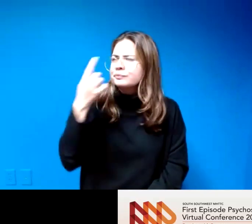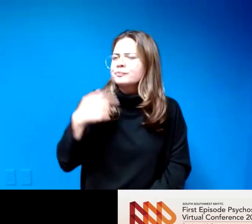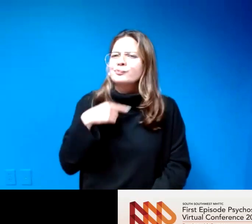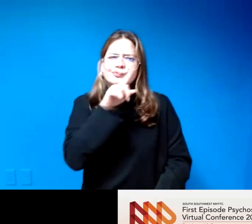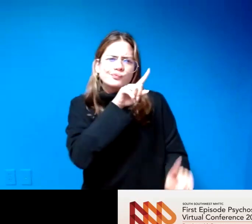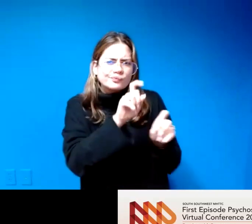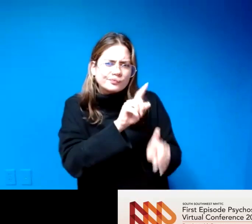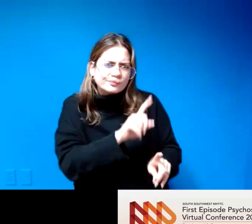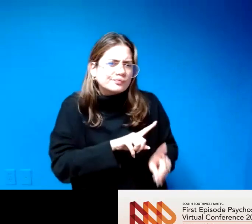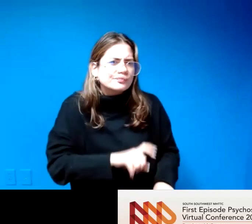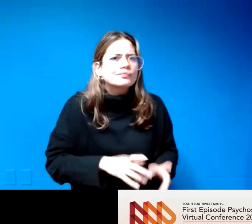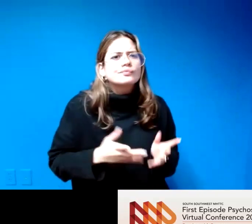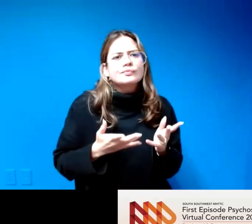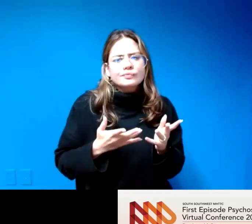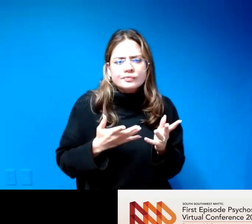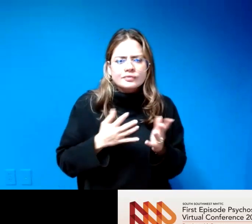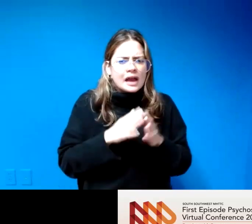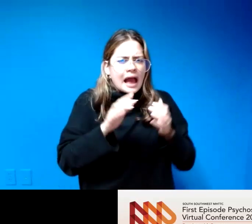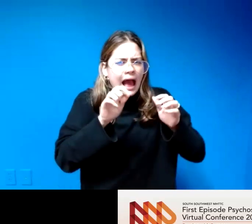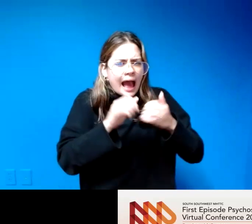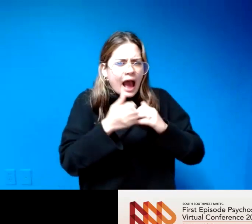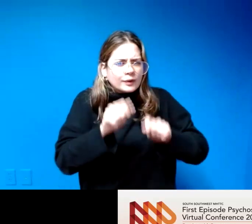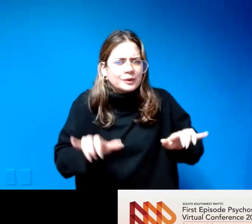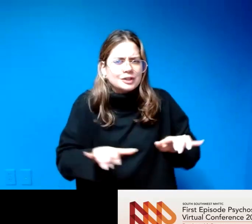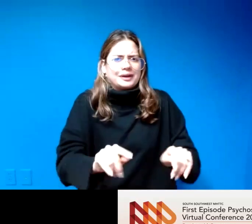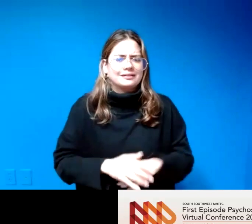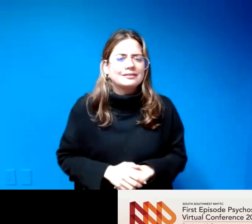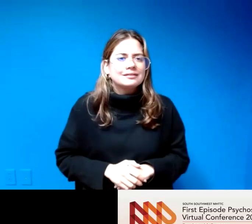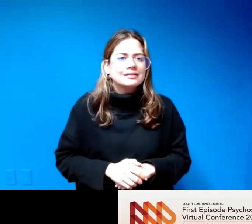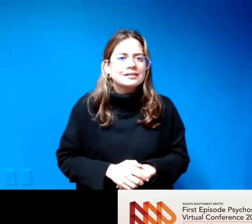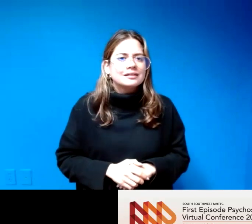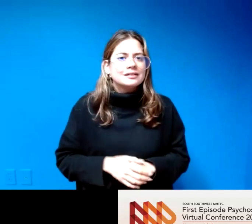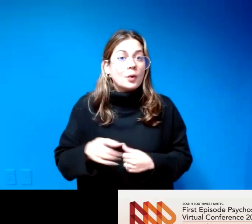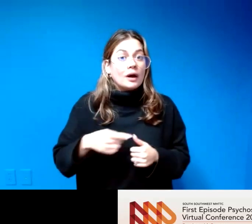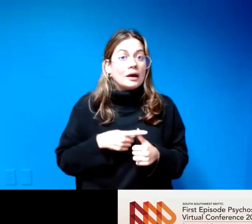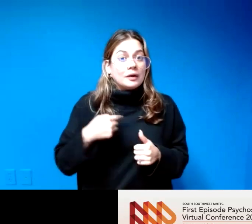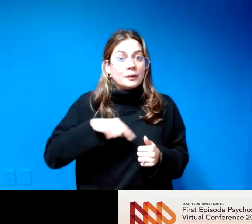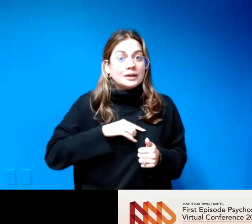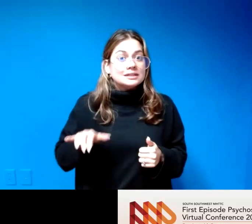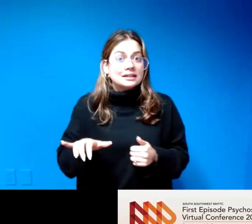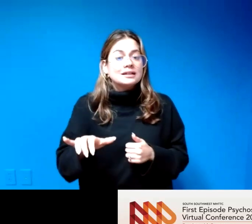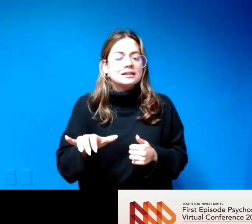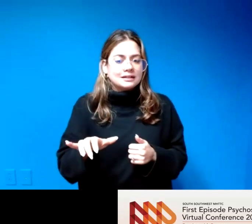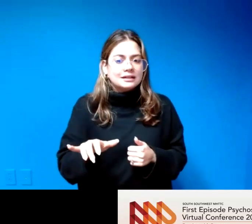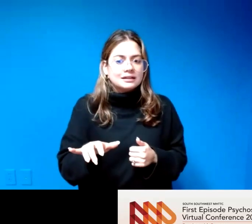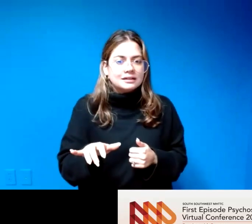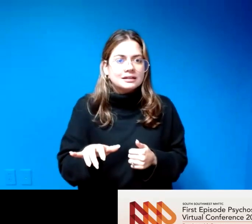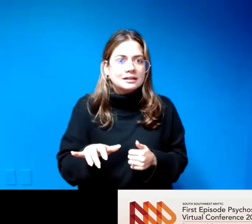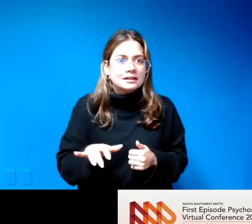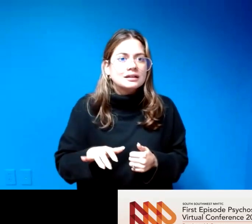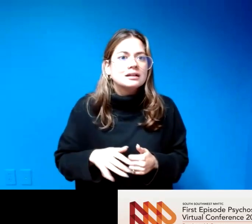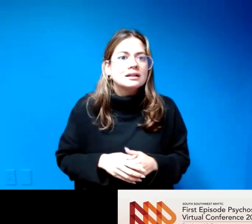and listening about how this can be done. And one of the things that we do as part of having people with